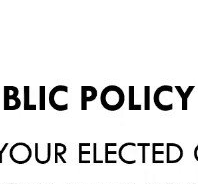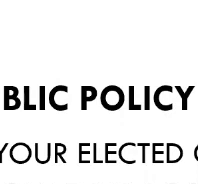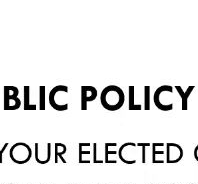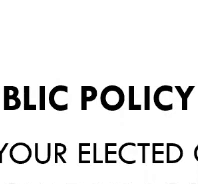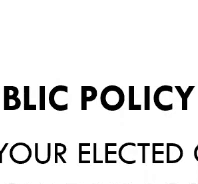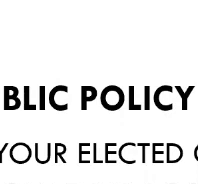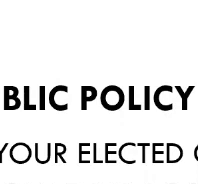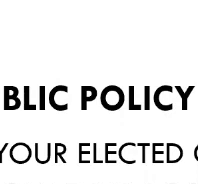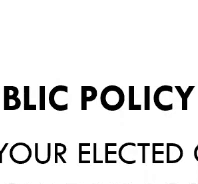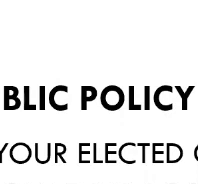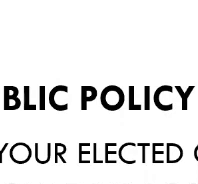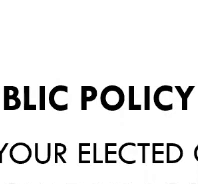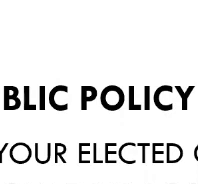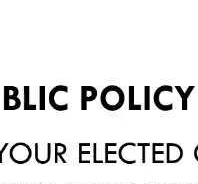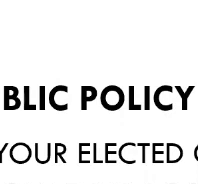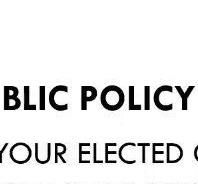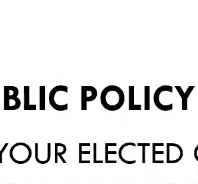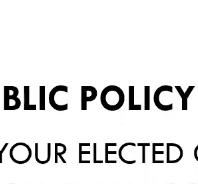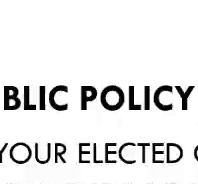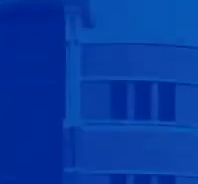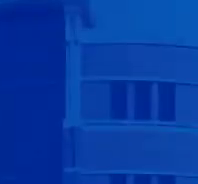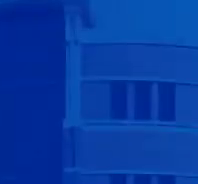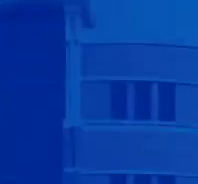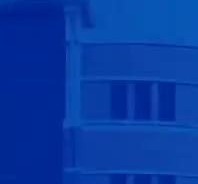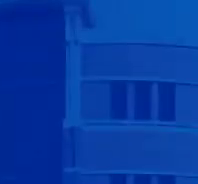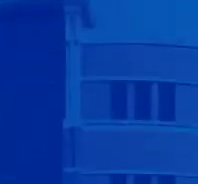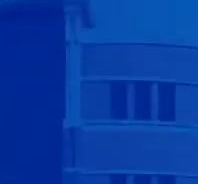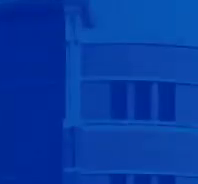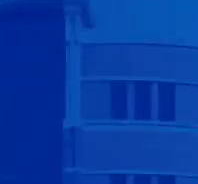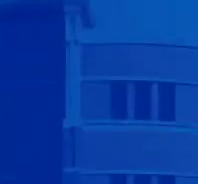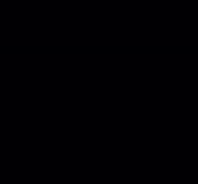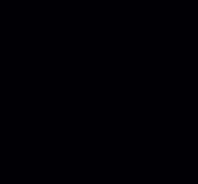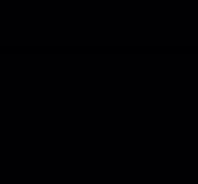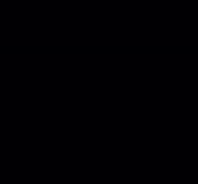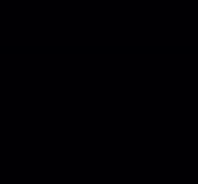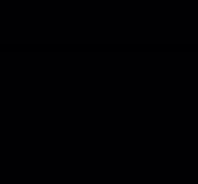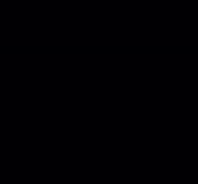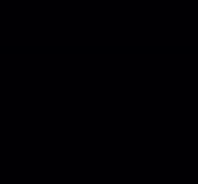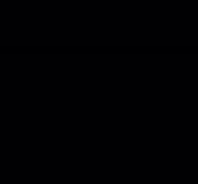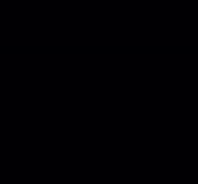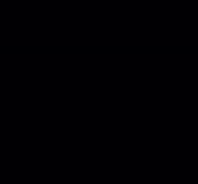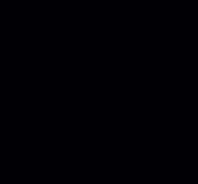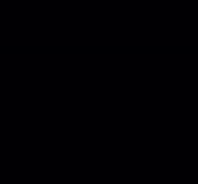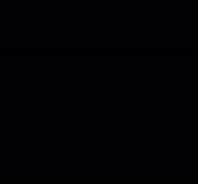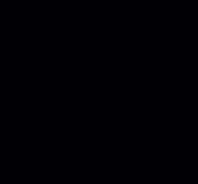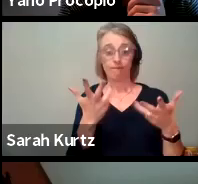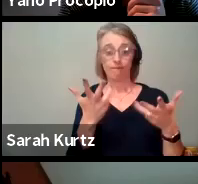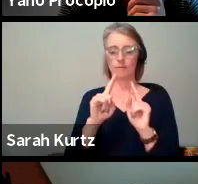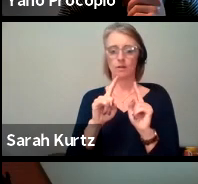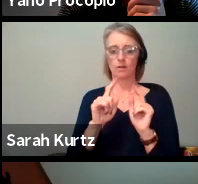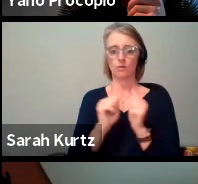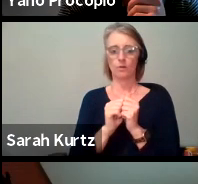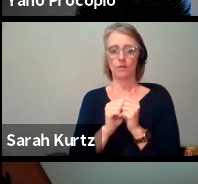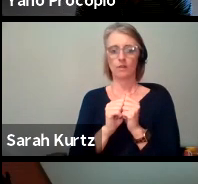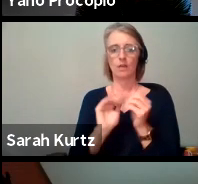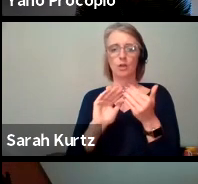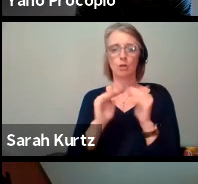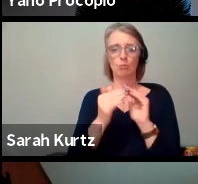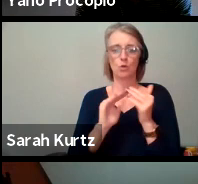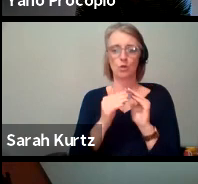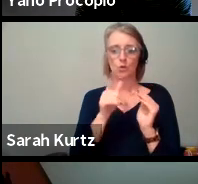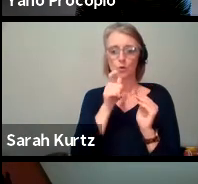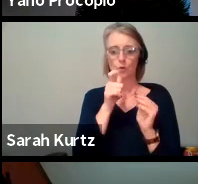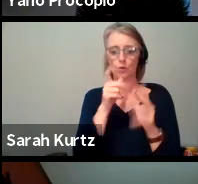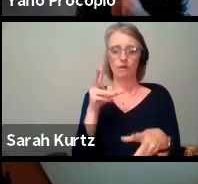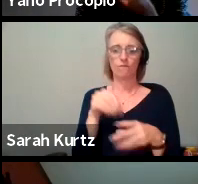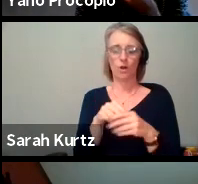Thank you, Lynette. I think we're going to go to Christina. Do you want to take us into, I guess we probably should talk with our community that's on with